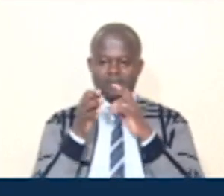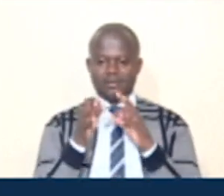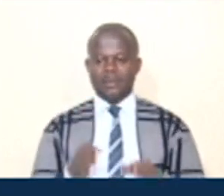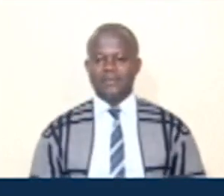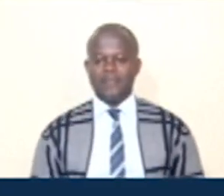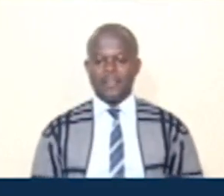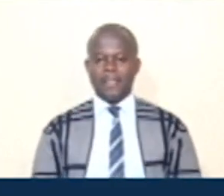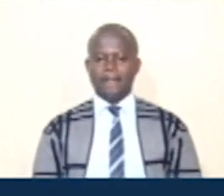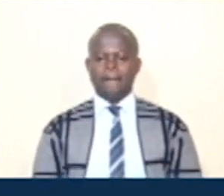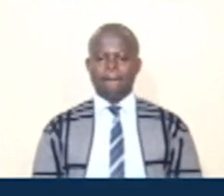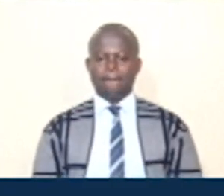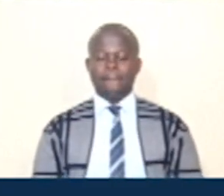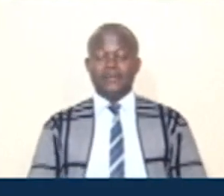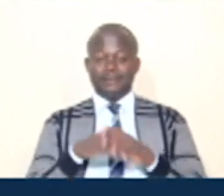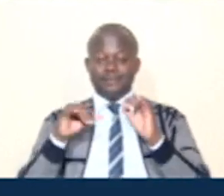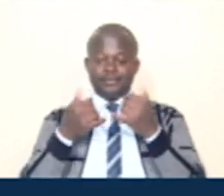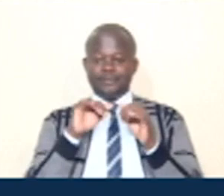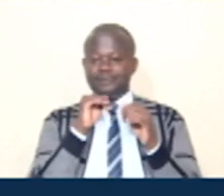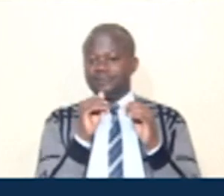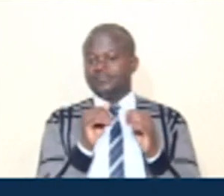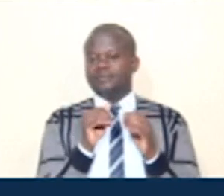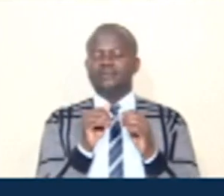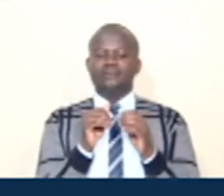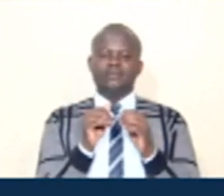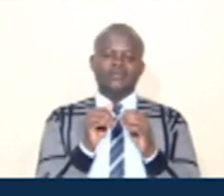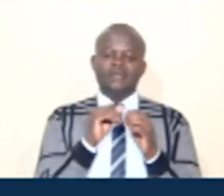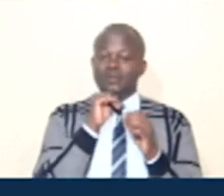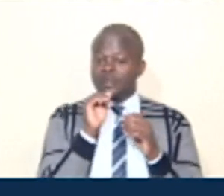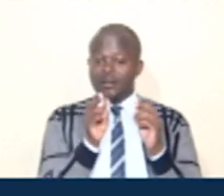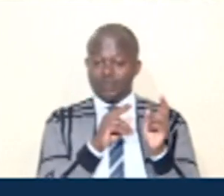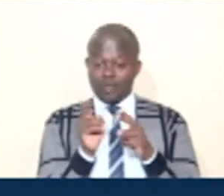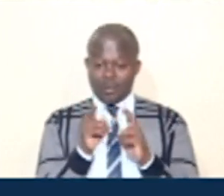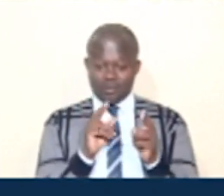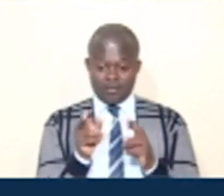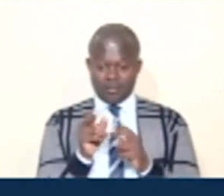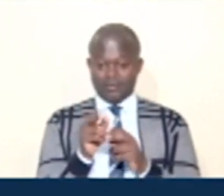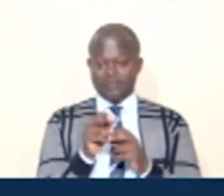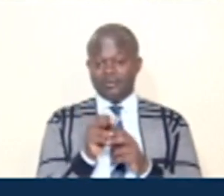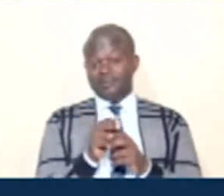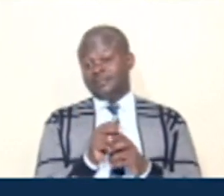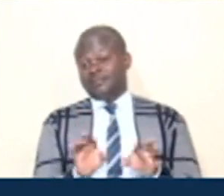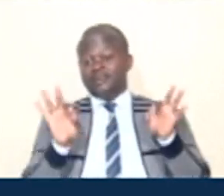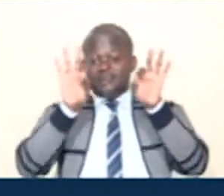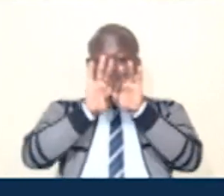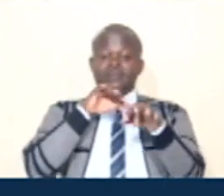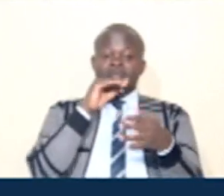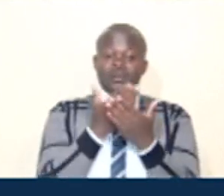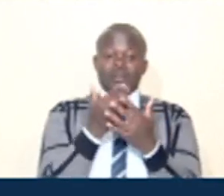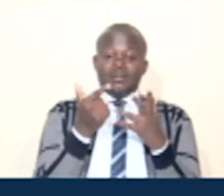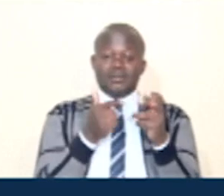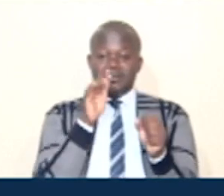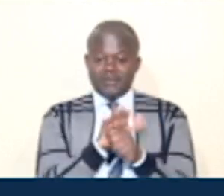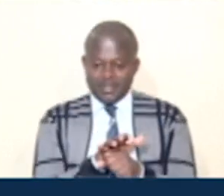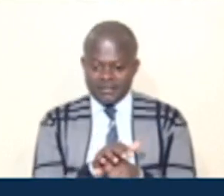abisobanura umukino utarusanzwe wa road tennis akamaro kayo nk'uko mwabibonye ntago usaba ibintu birebire